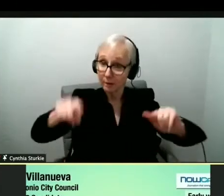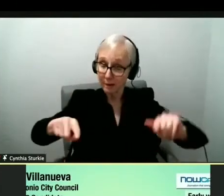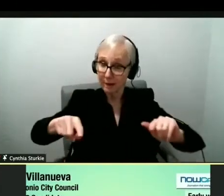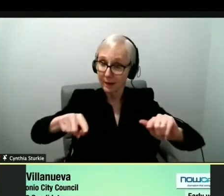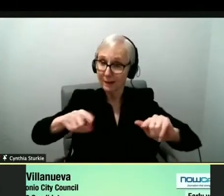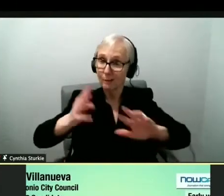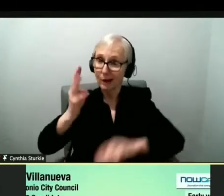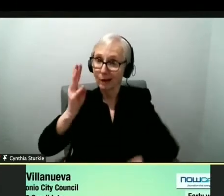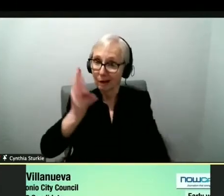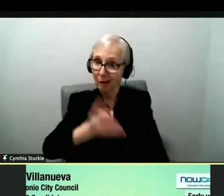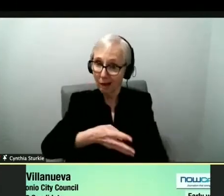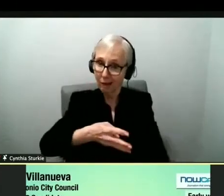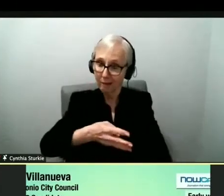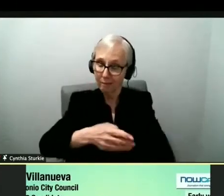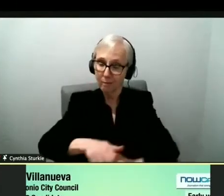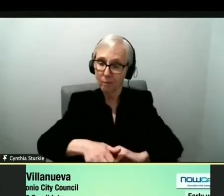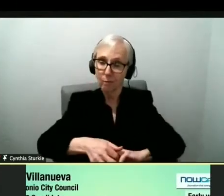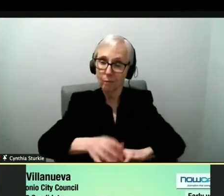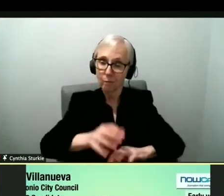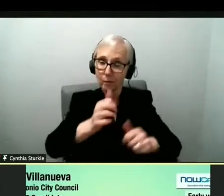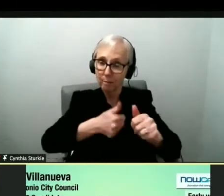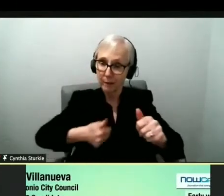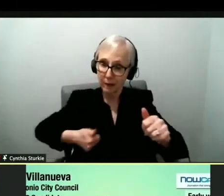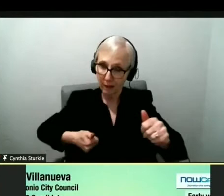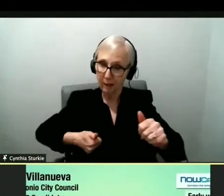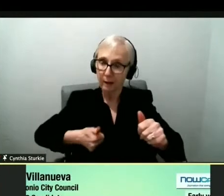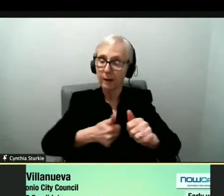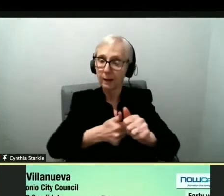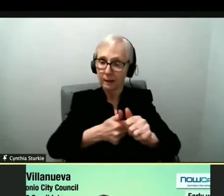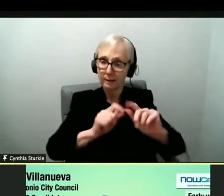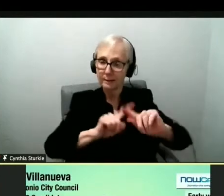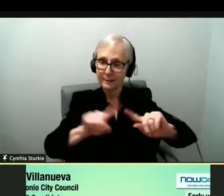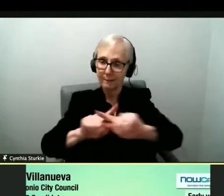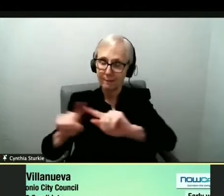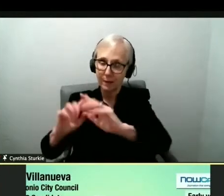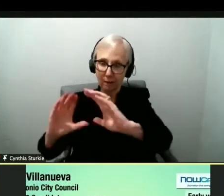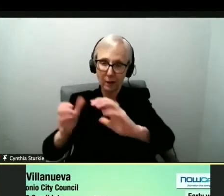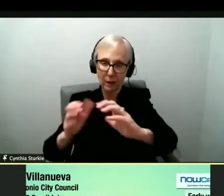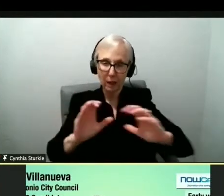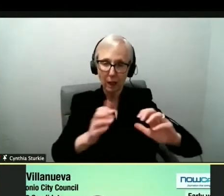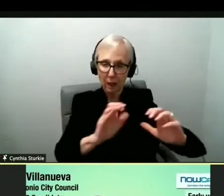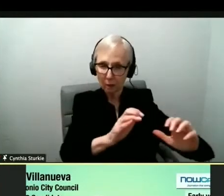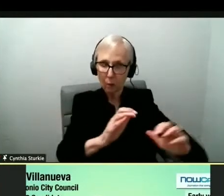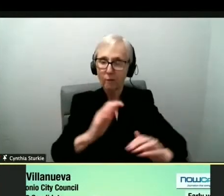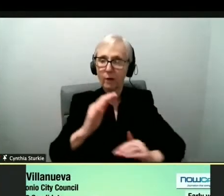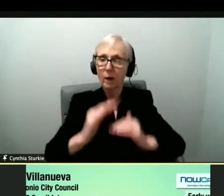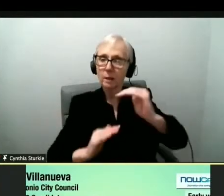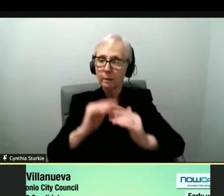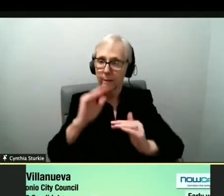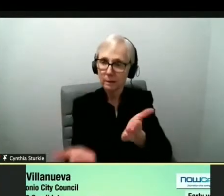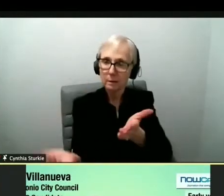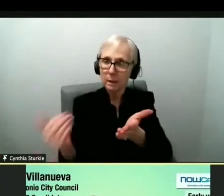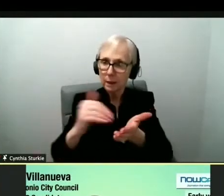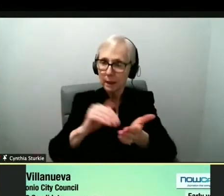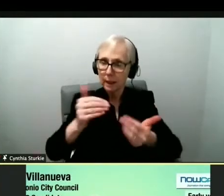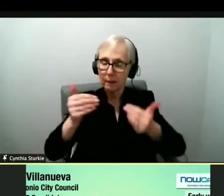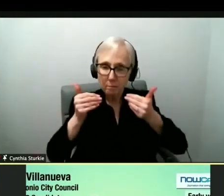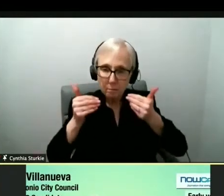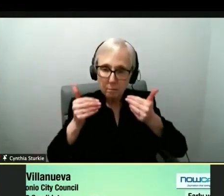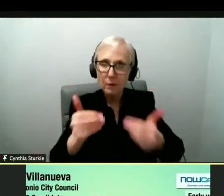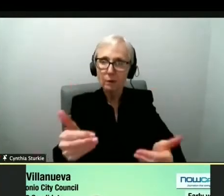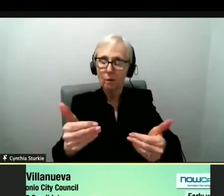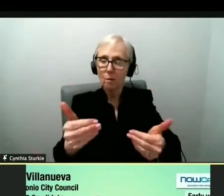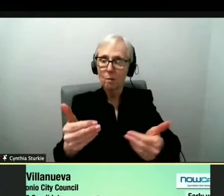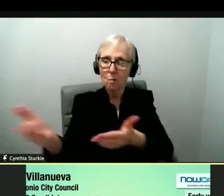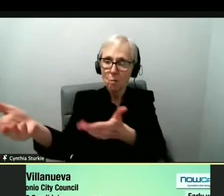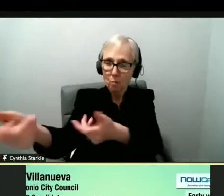left behind in a number of different categories. We've got to rebuild. We have to move forward. We have to bring more